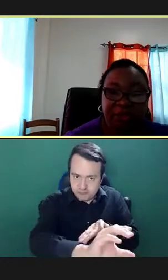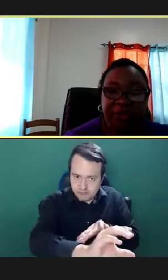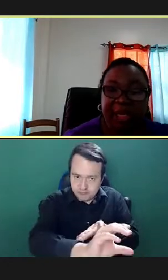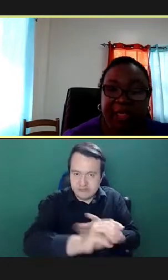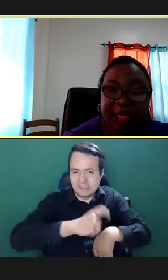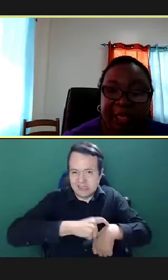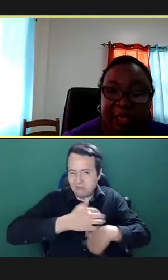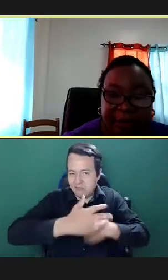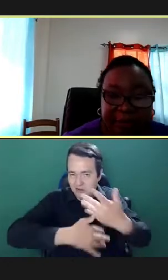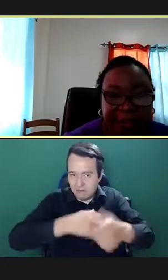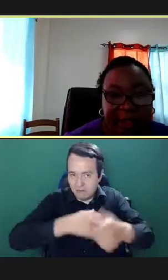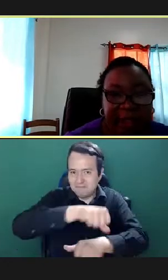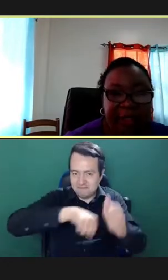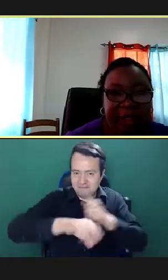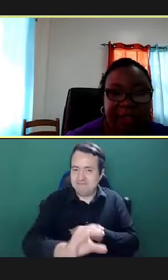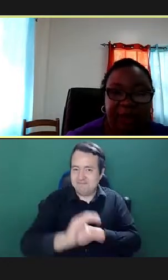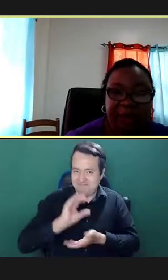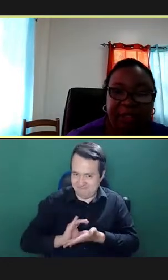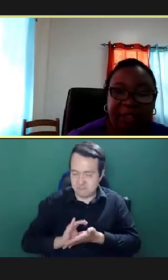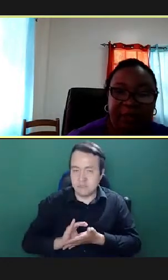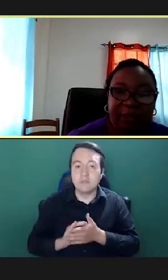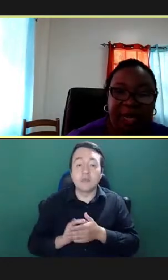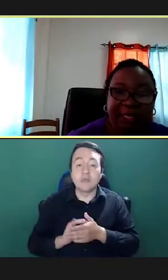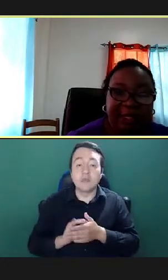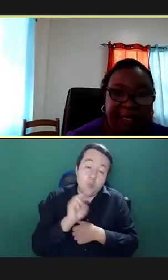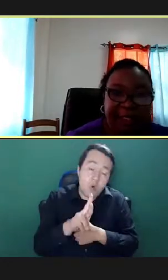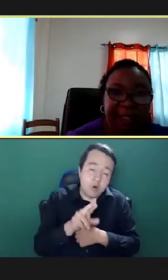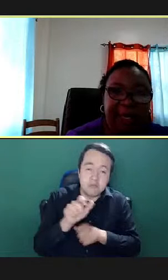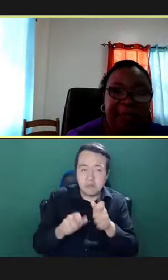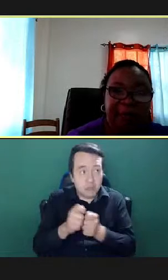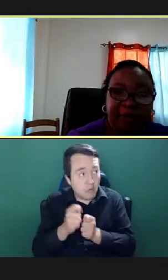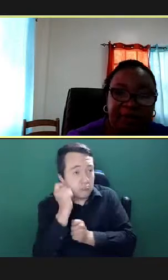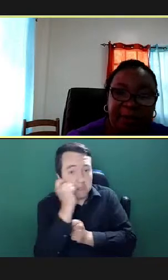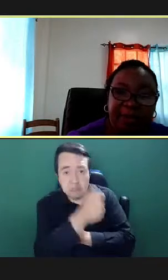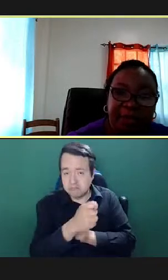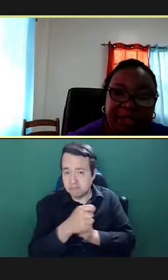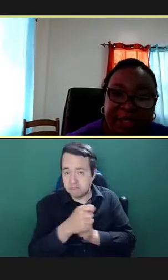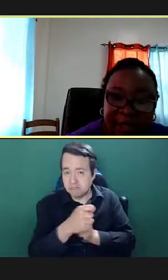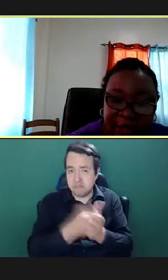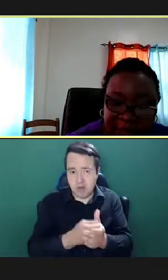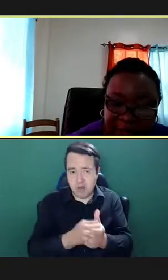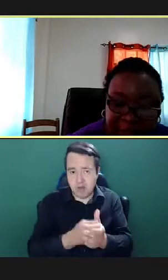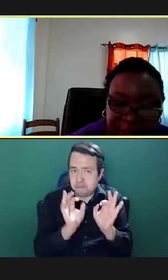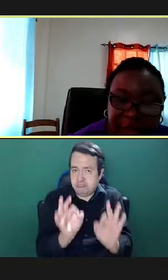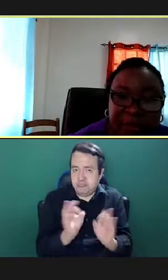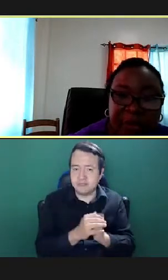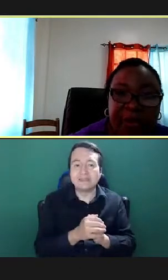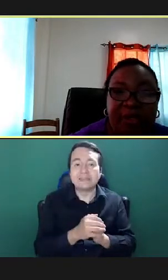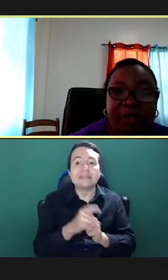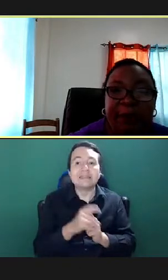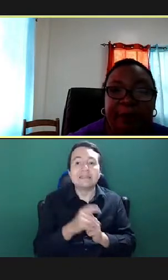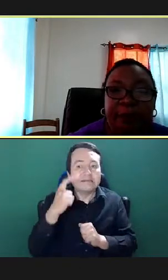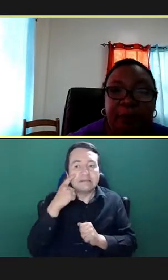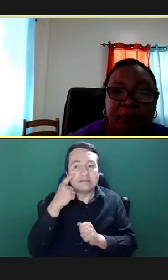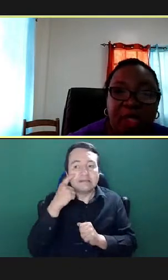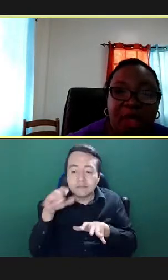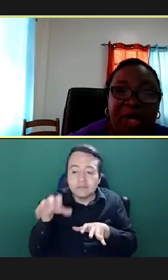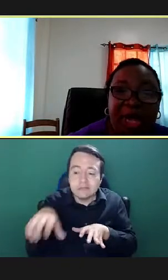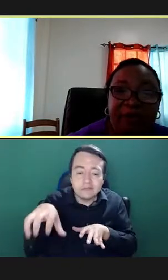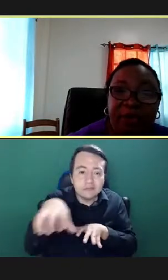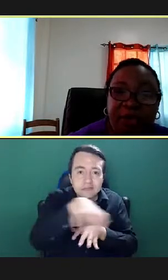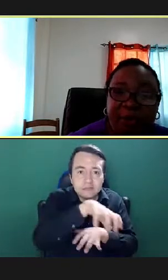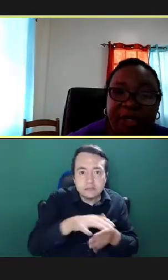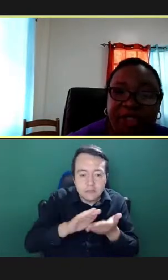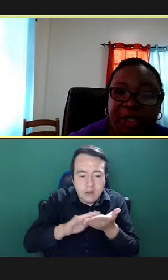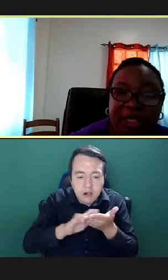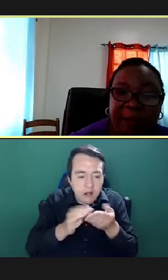positions need to create it in the health facilities in order to access the very important skills of the social workers. We